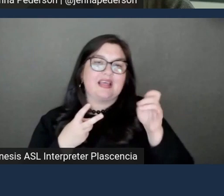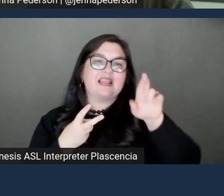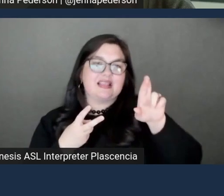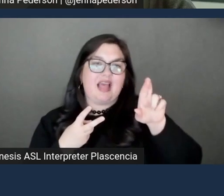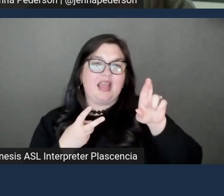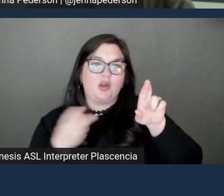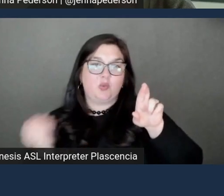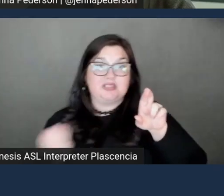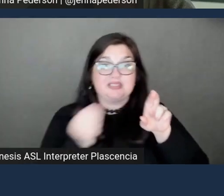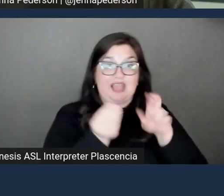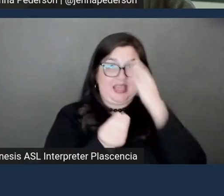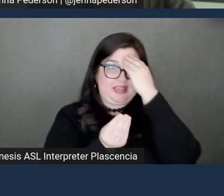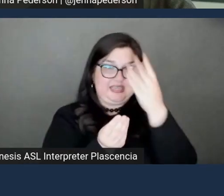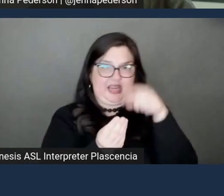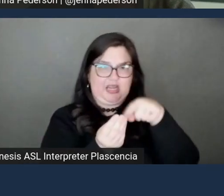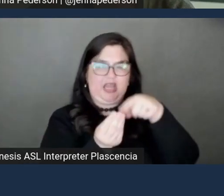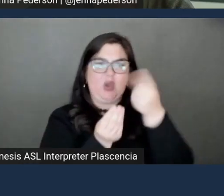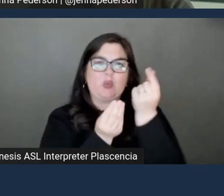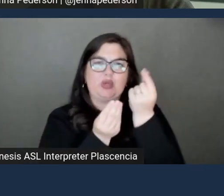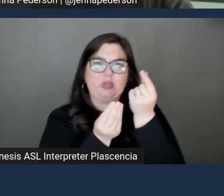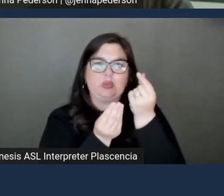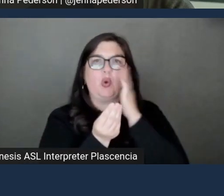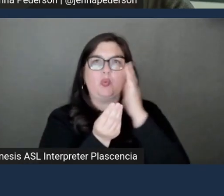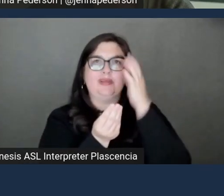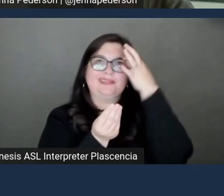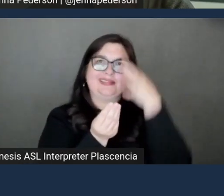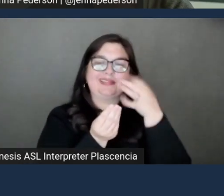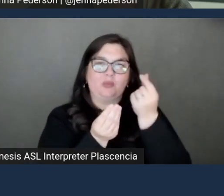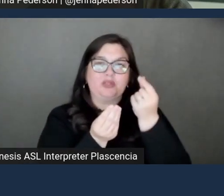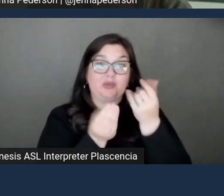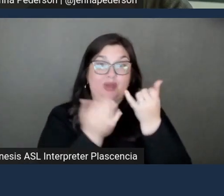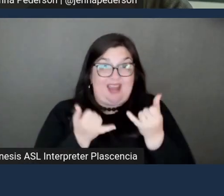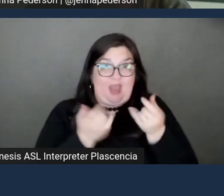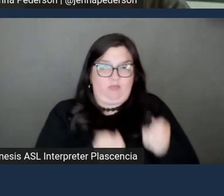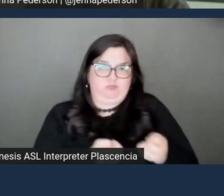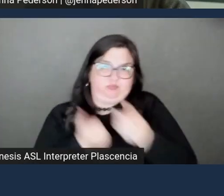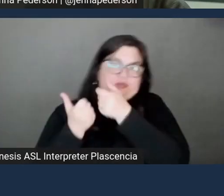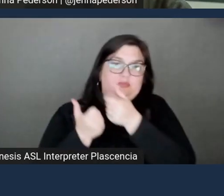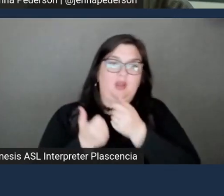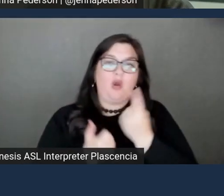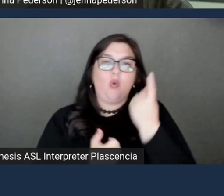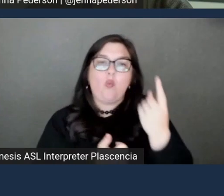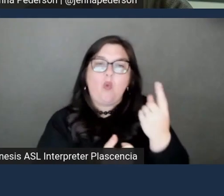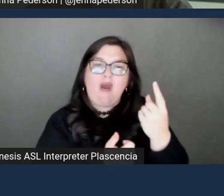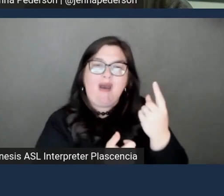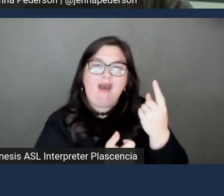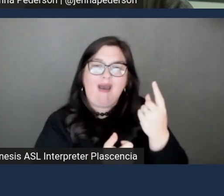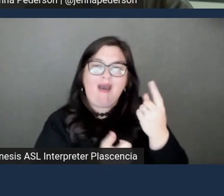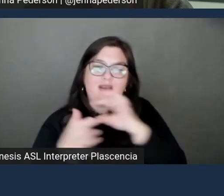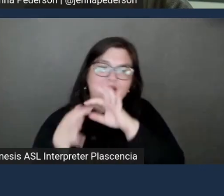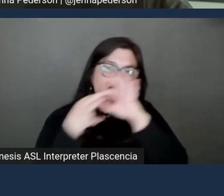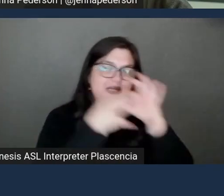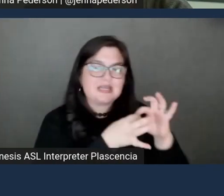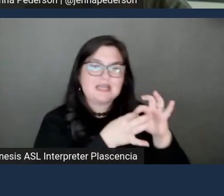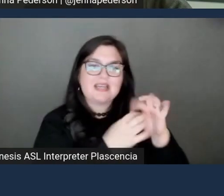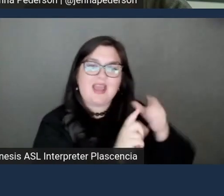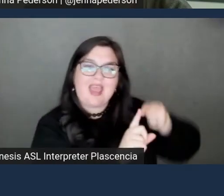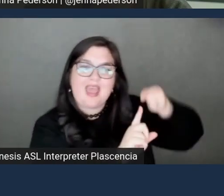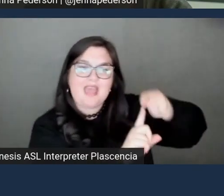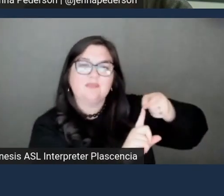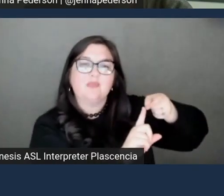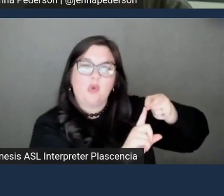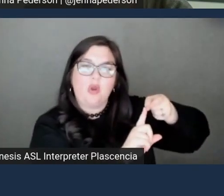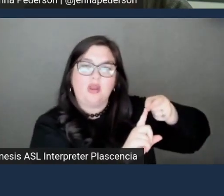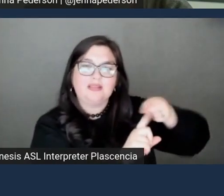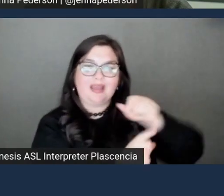decide where to go from there. Now you can just get rid of all of that, give it a single endpoint, and let AWS decide where to route